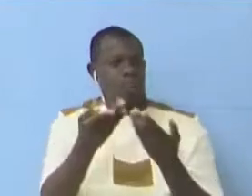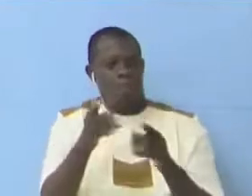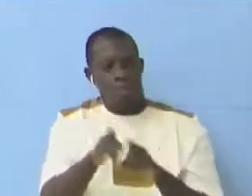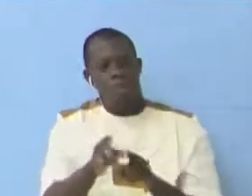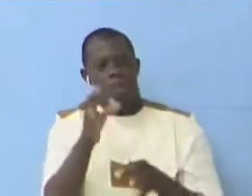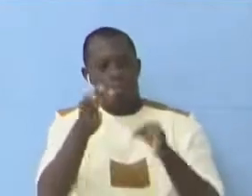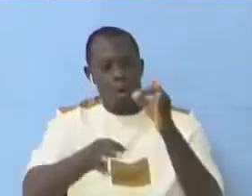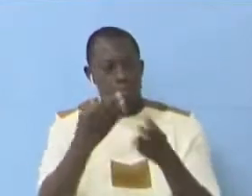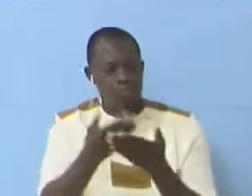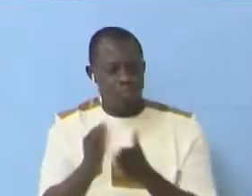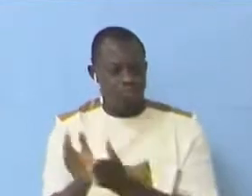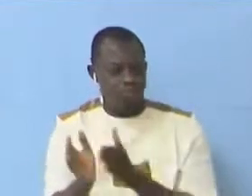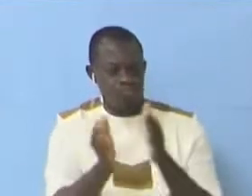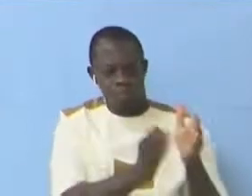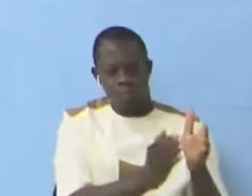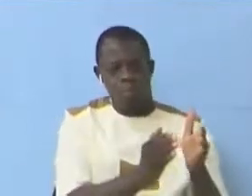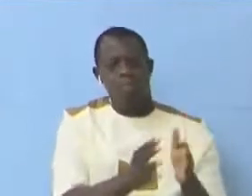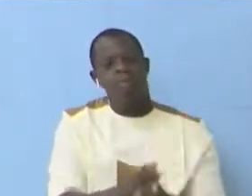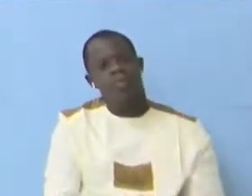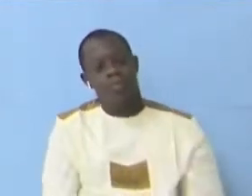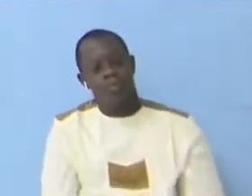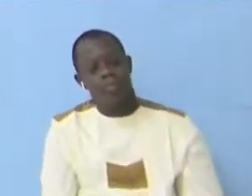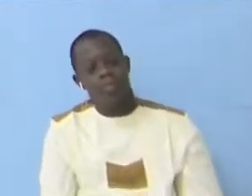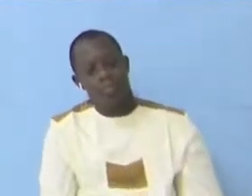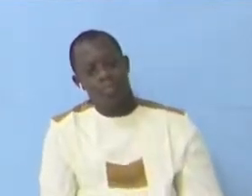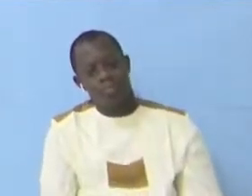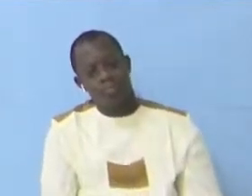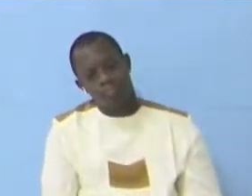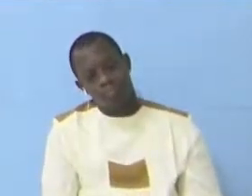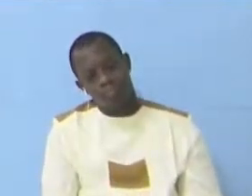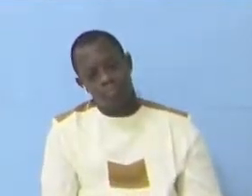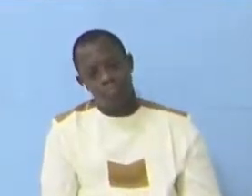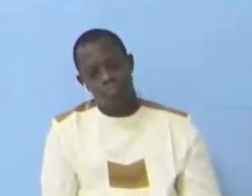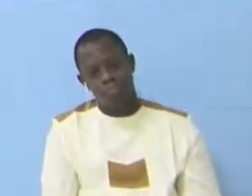la teg ak gannaaw boobu nga xamee ne ci la la yoon daan.